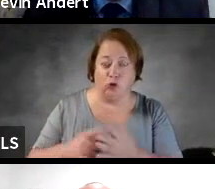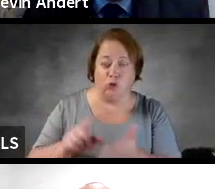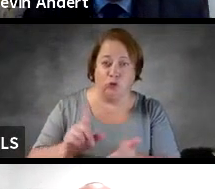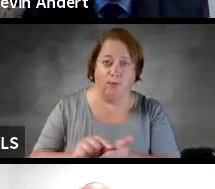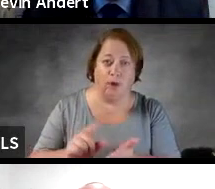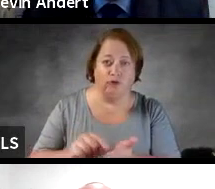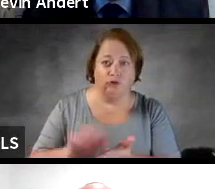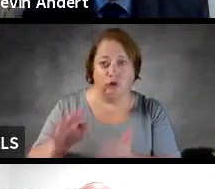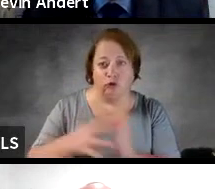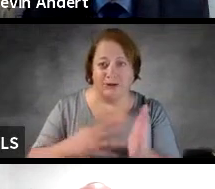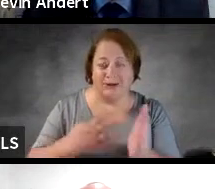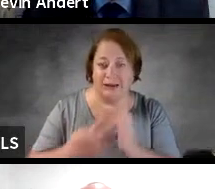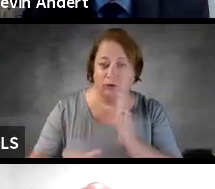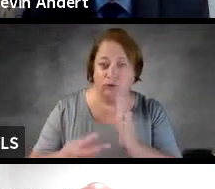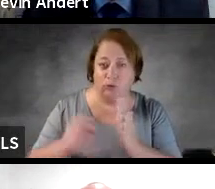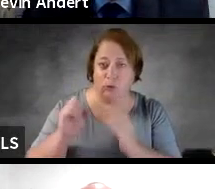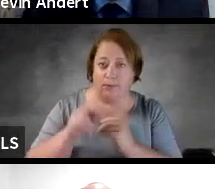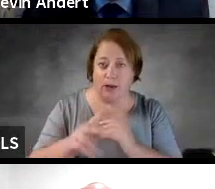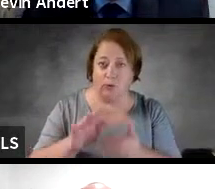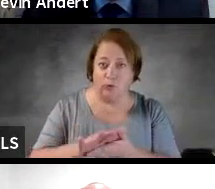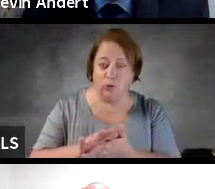reentry schedules? Are you going to be